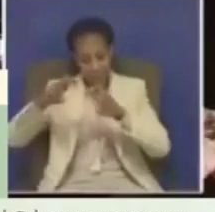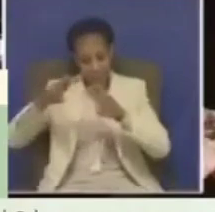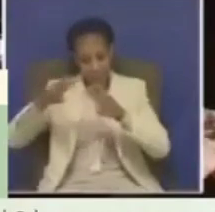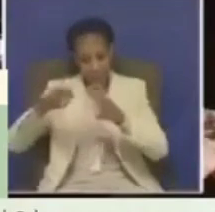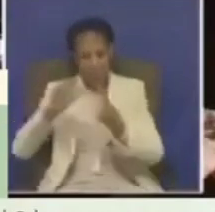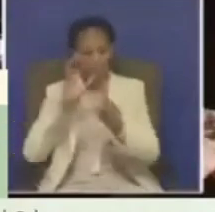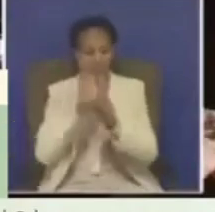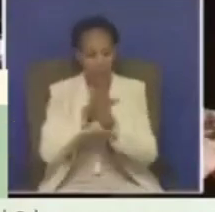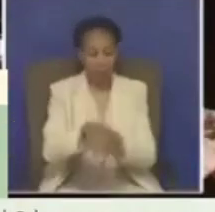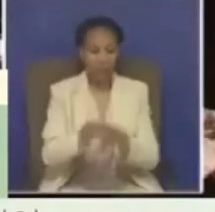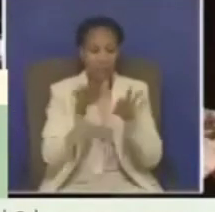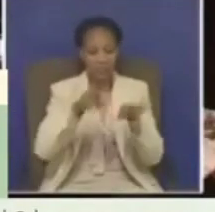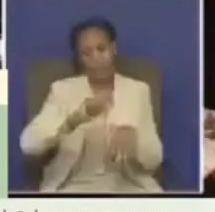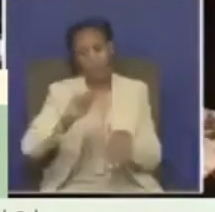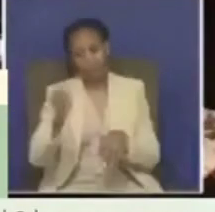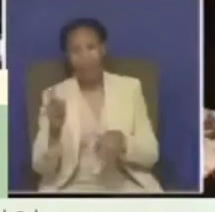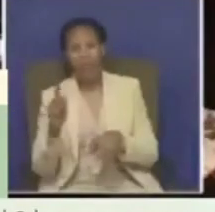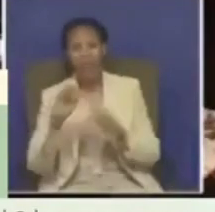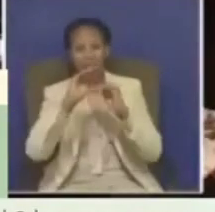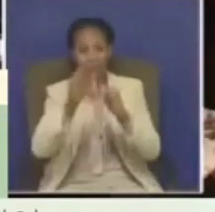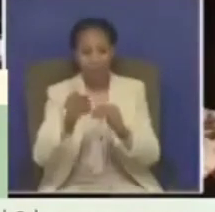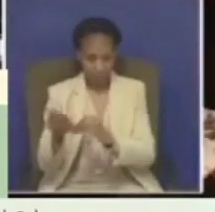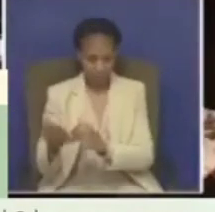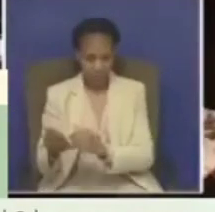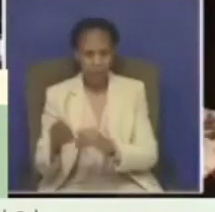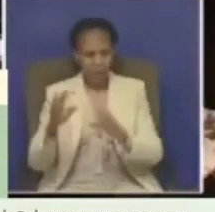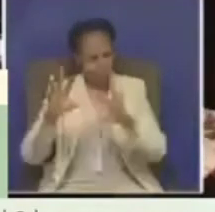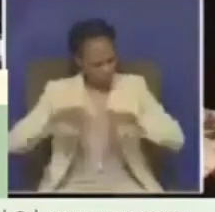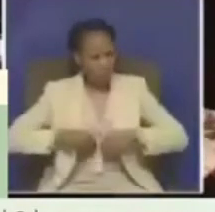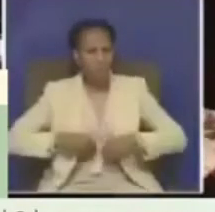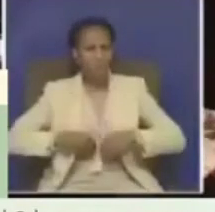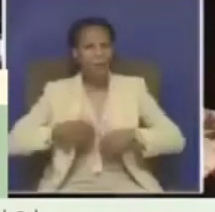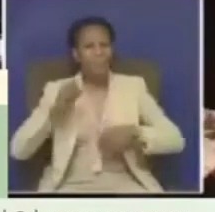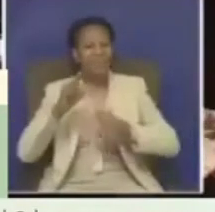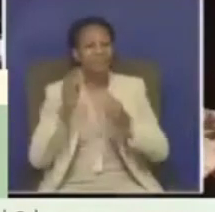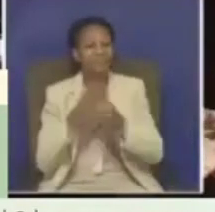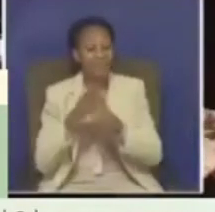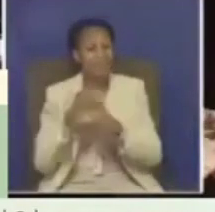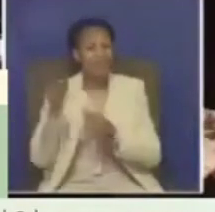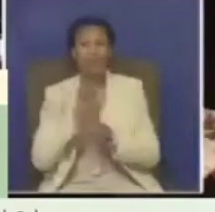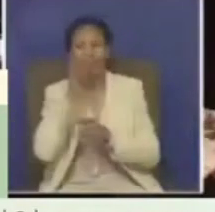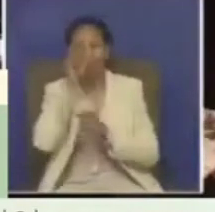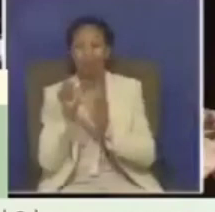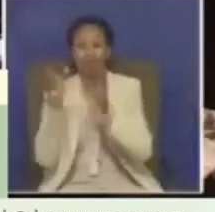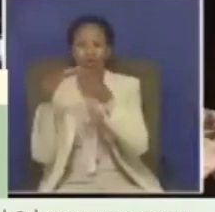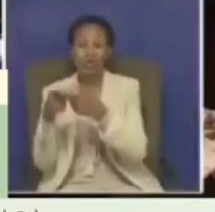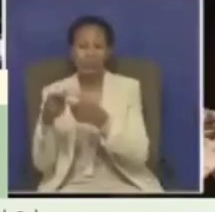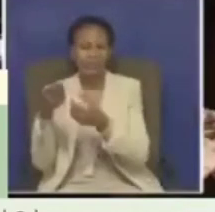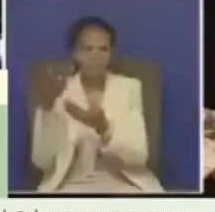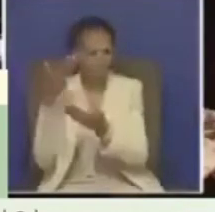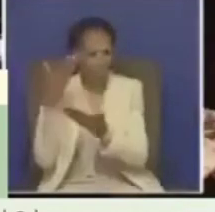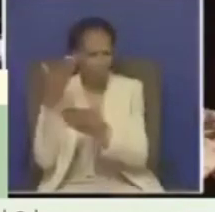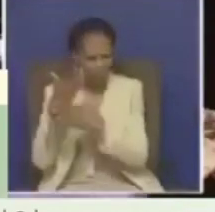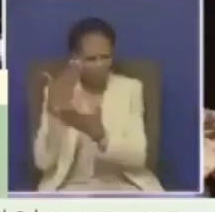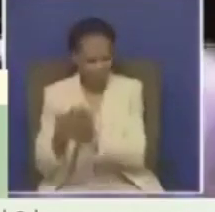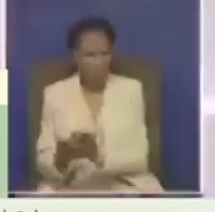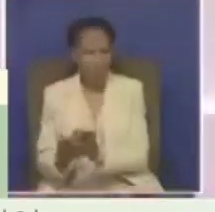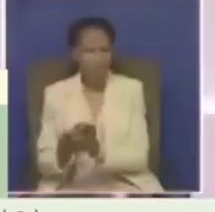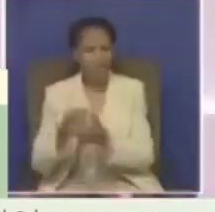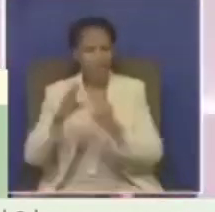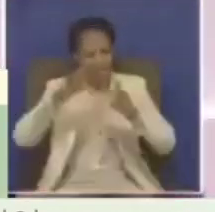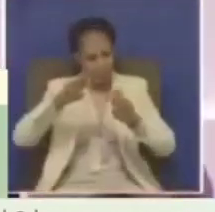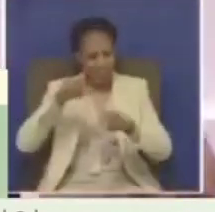only be welcomed if we appreciate that the Portfolio Committee on Police is better placed to look into the matters of extortion and